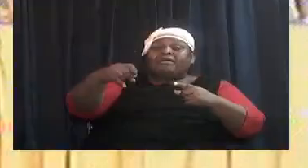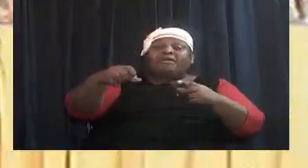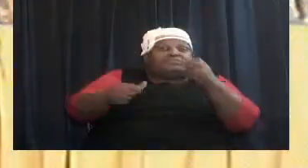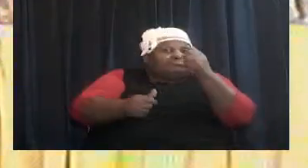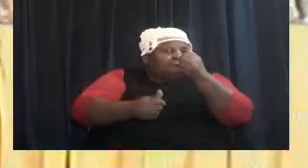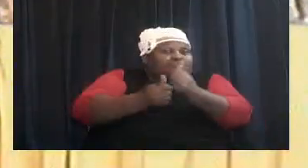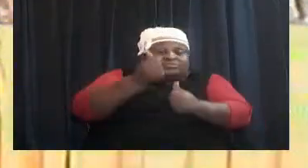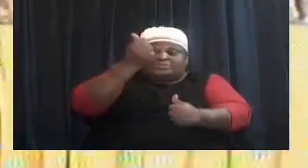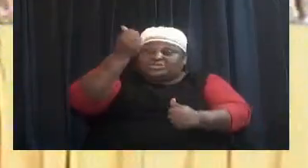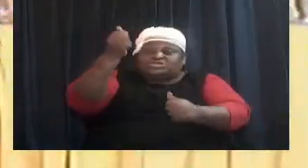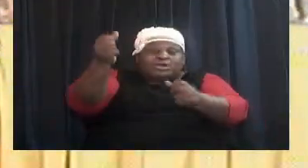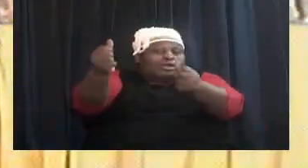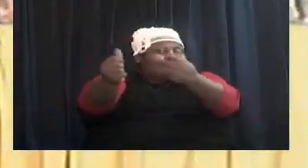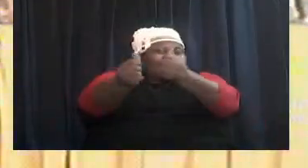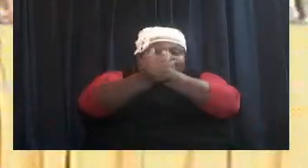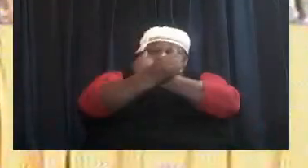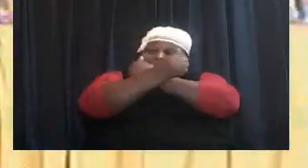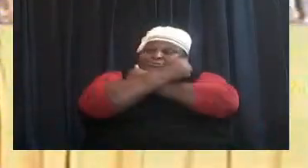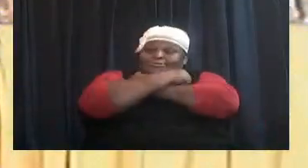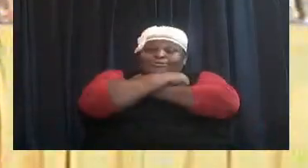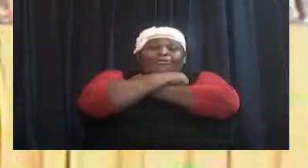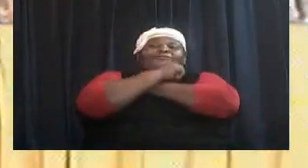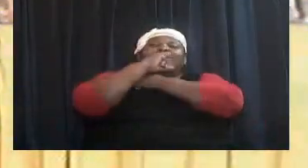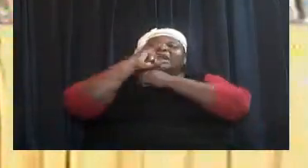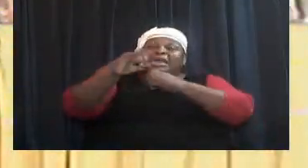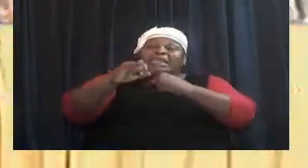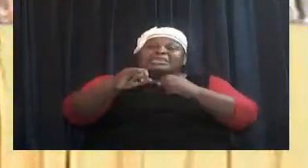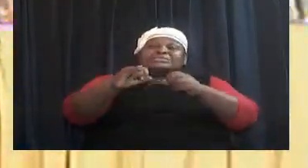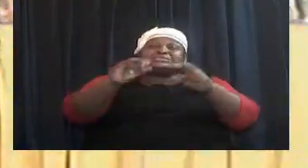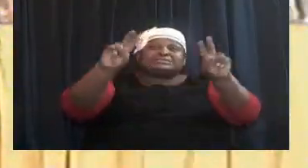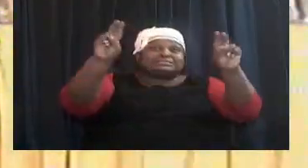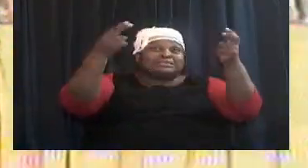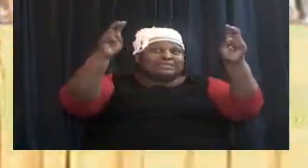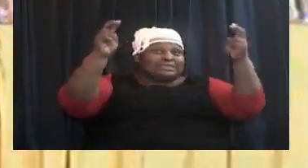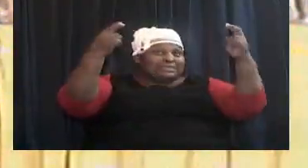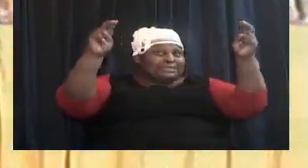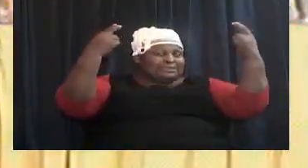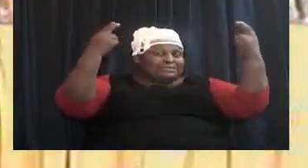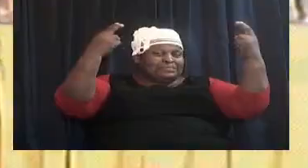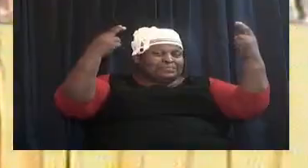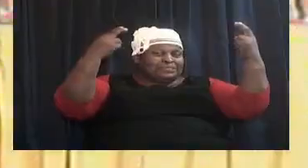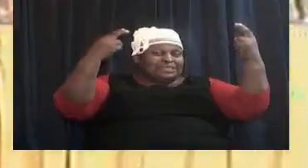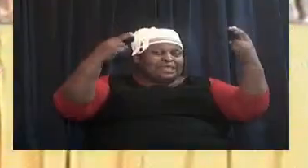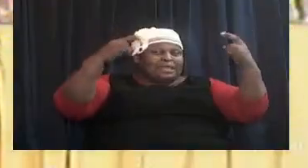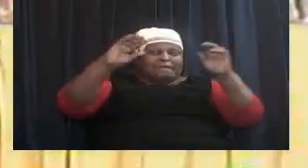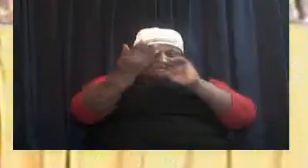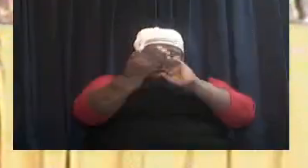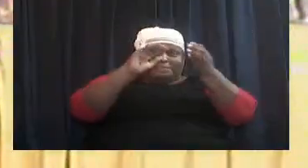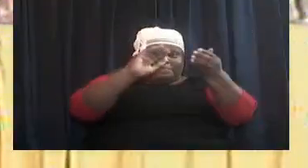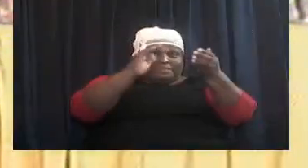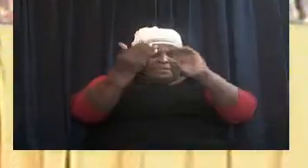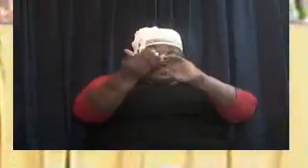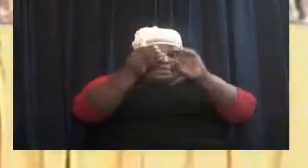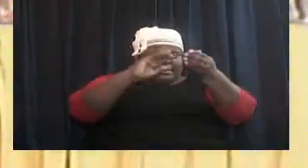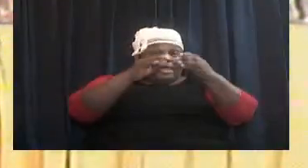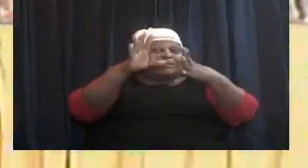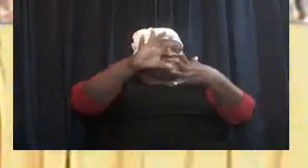which love is the theme, it became flesh.